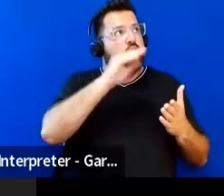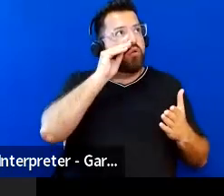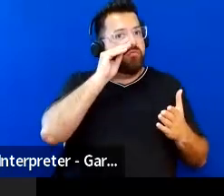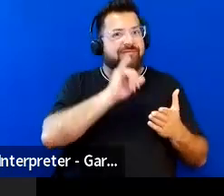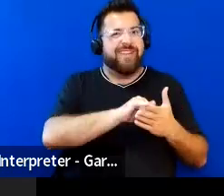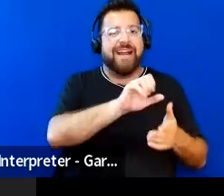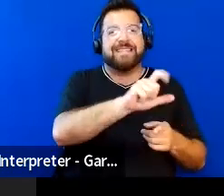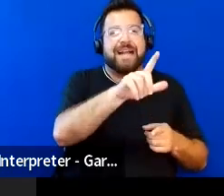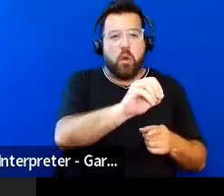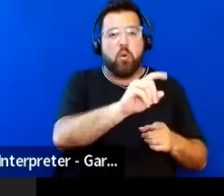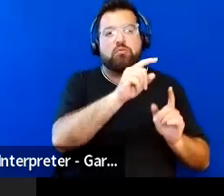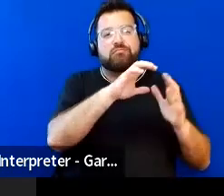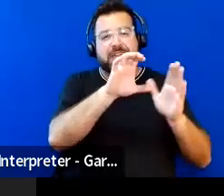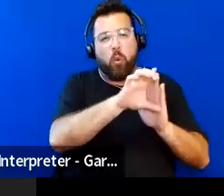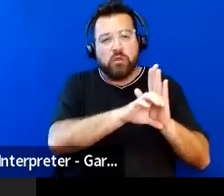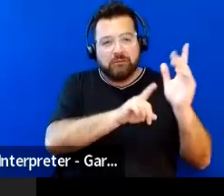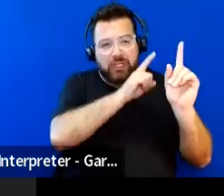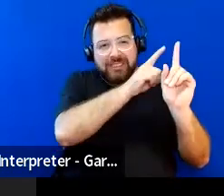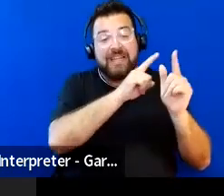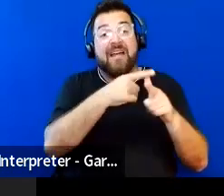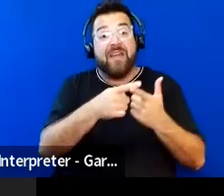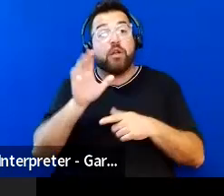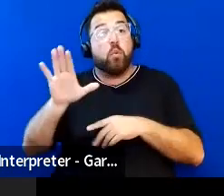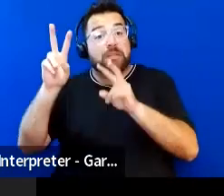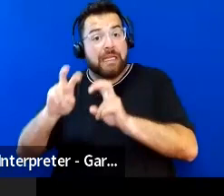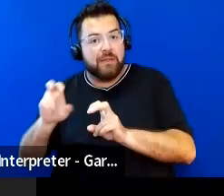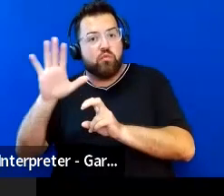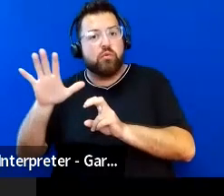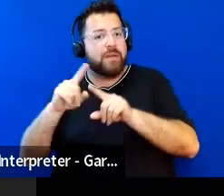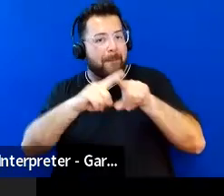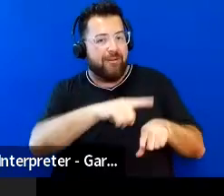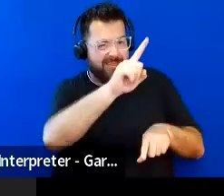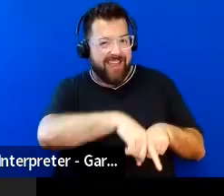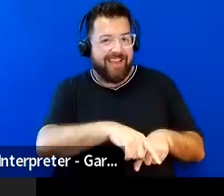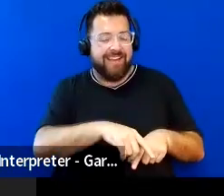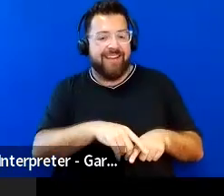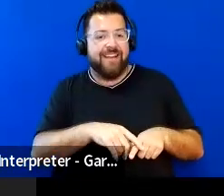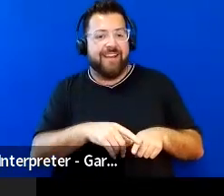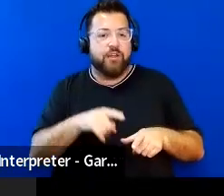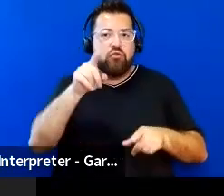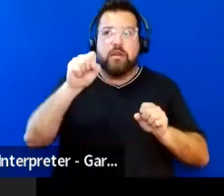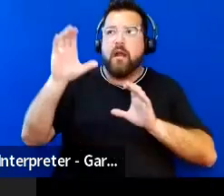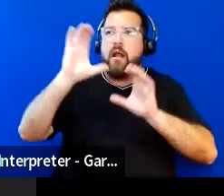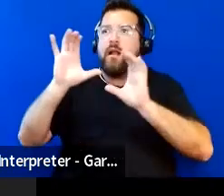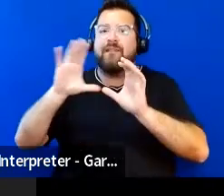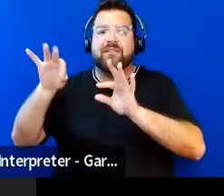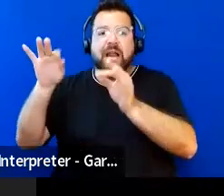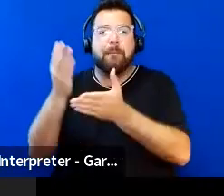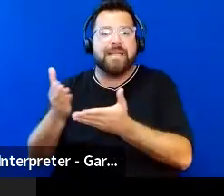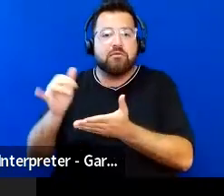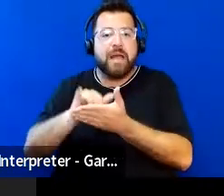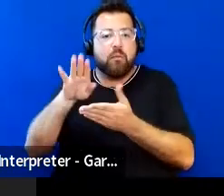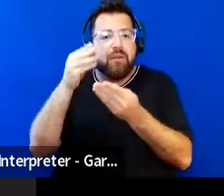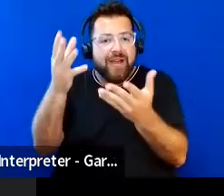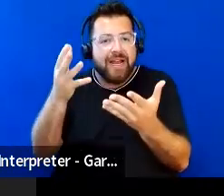your assessments based on that. Okay, and then you're going to look for the materials that give your students the information that